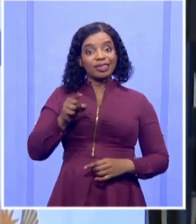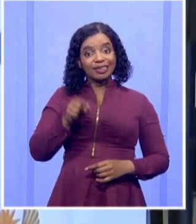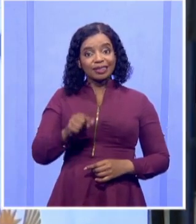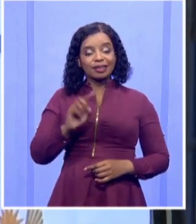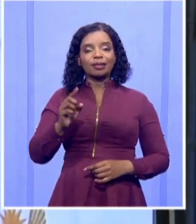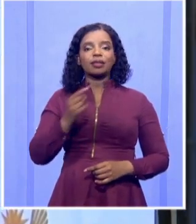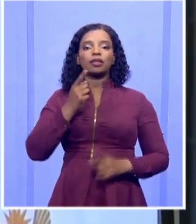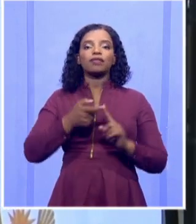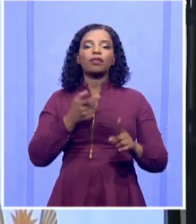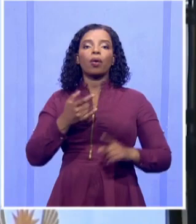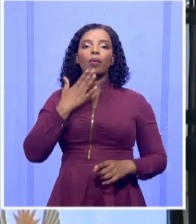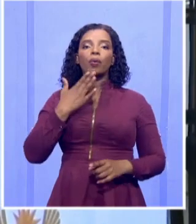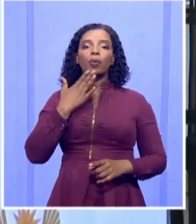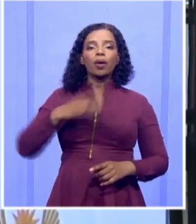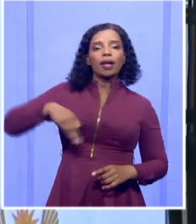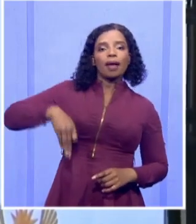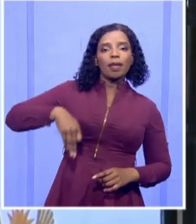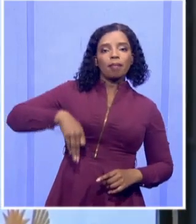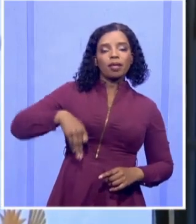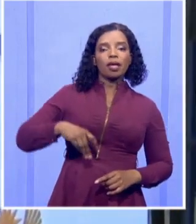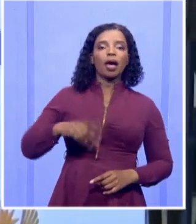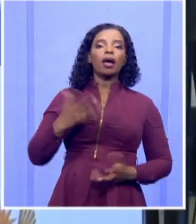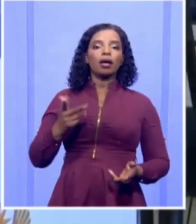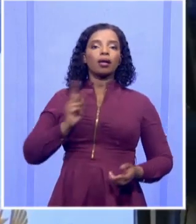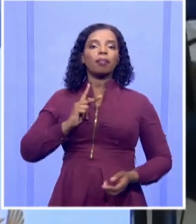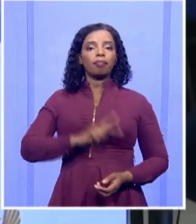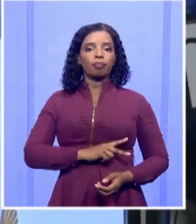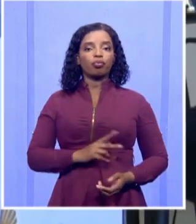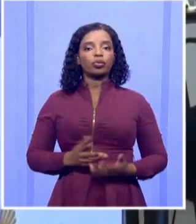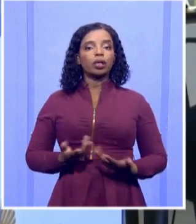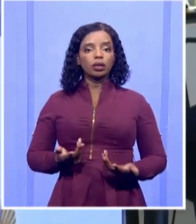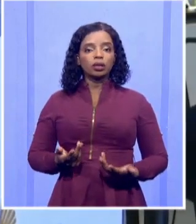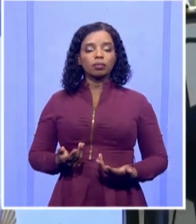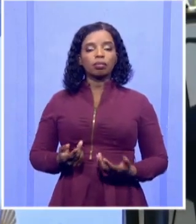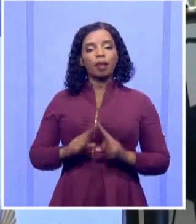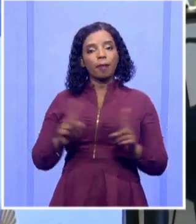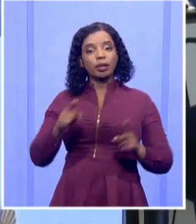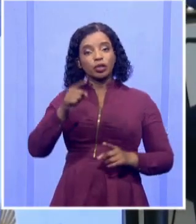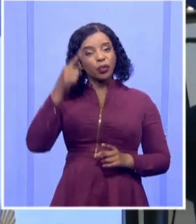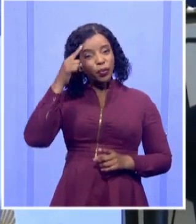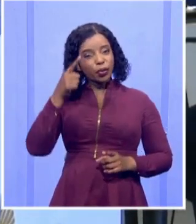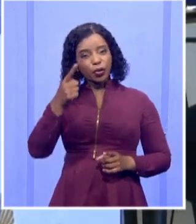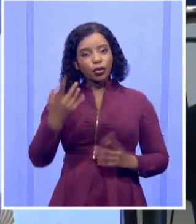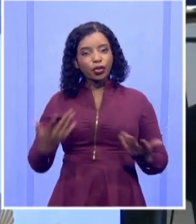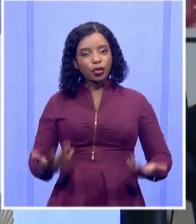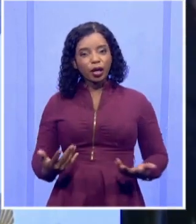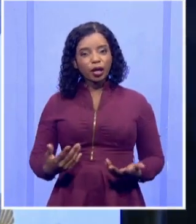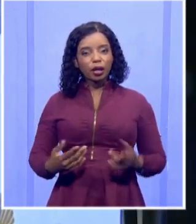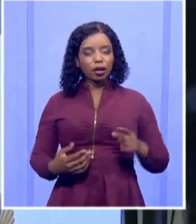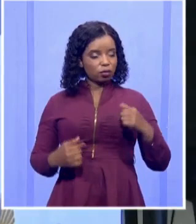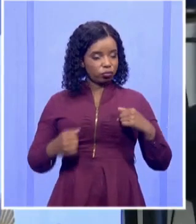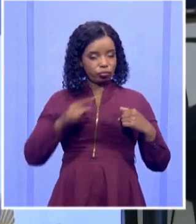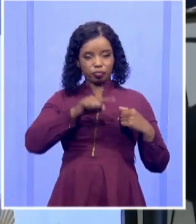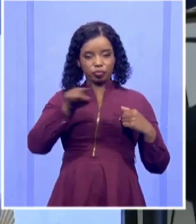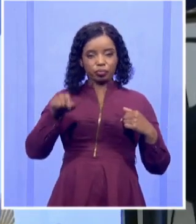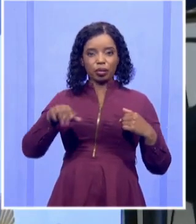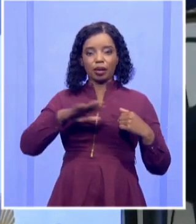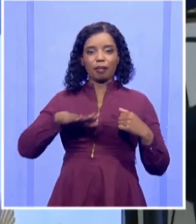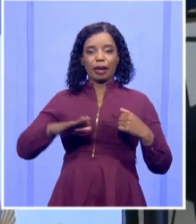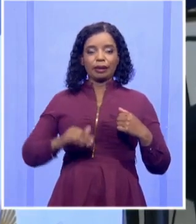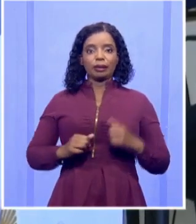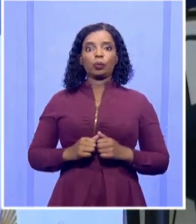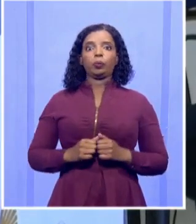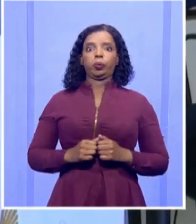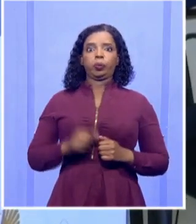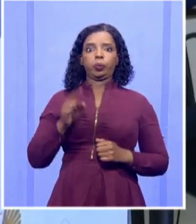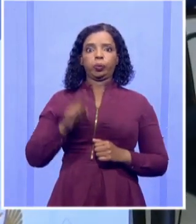from Namibia who had that to say. My apologies there. And if you think about it, Ludred, Saldanha, Secunda, it's